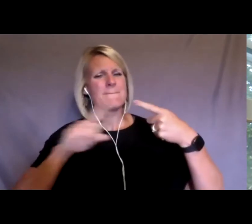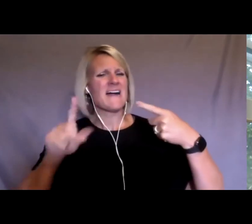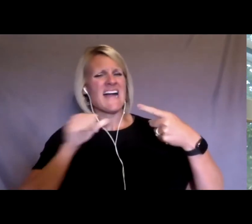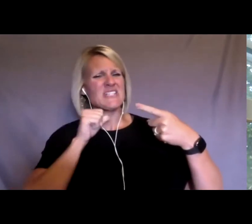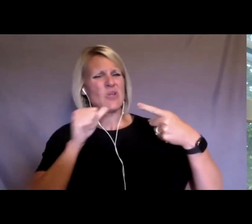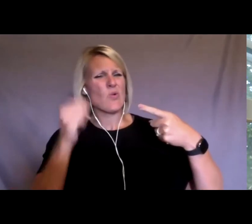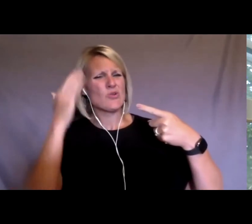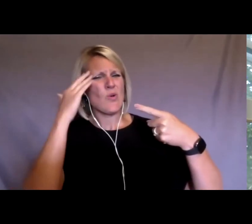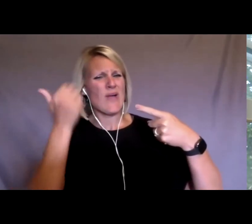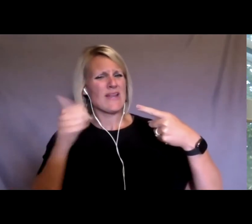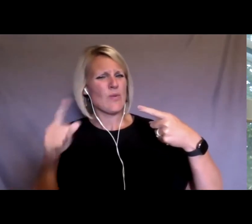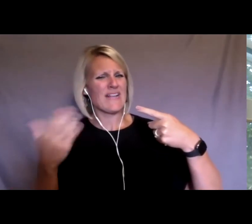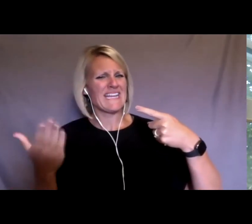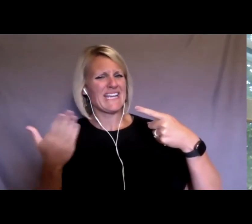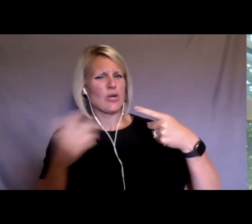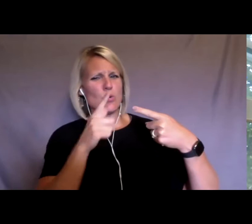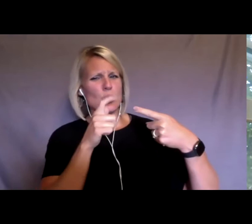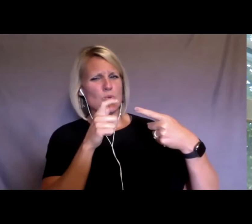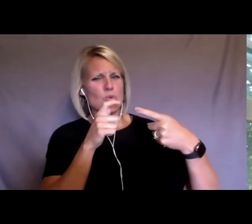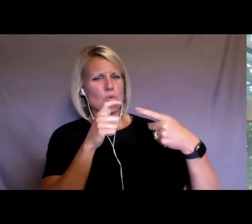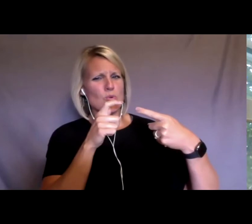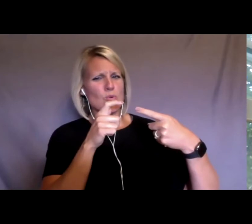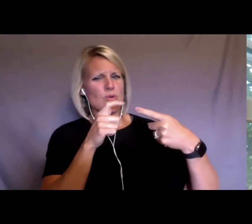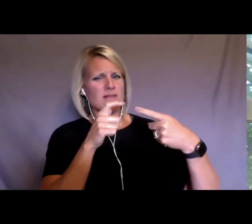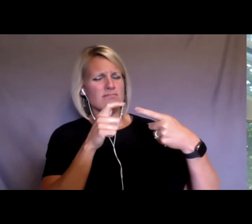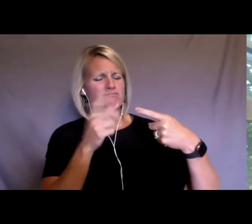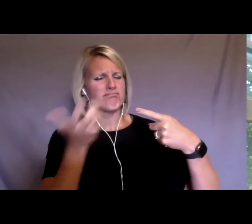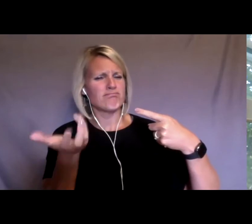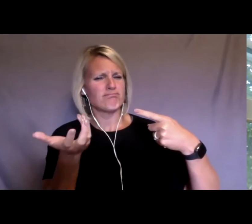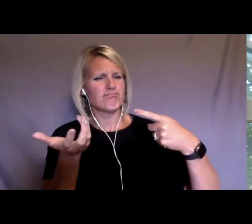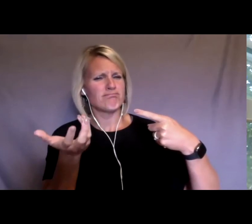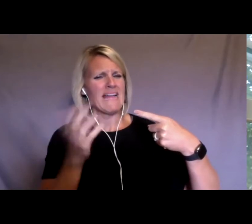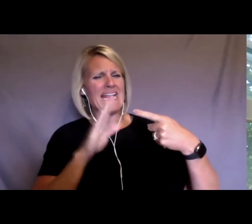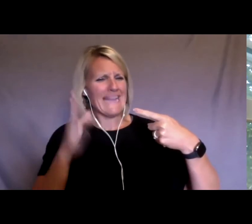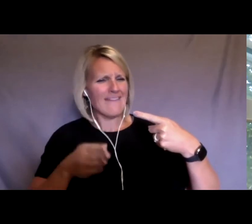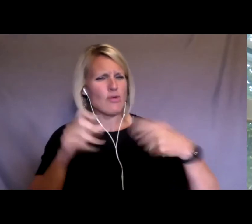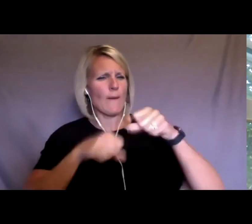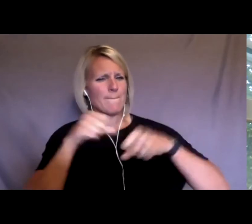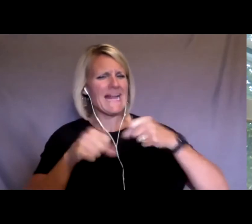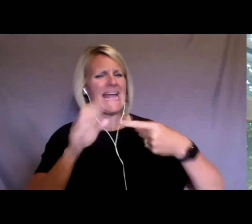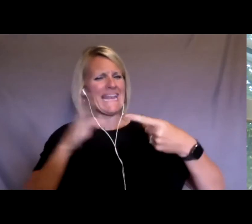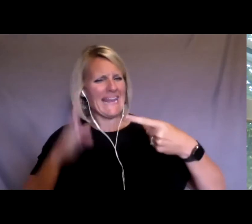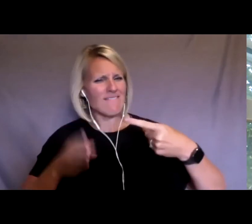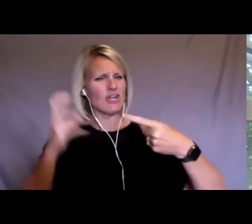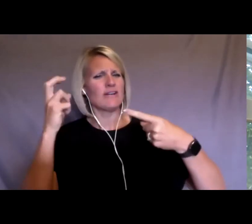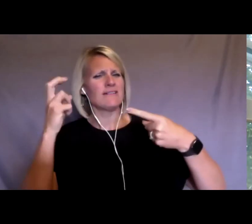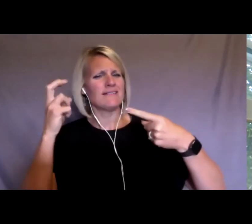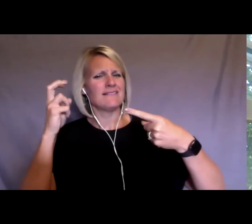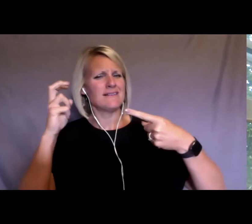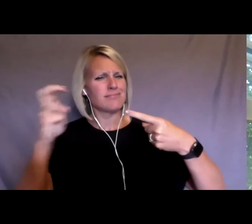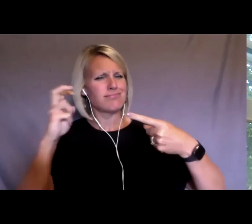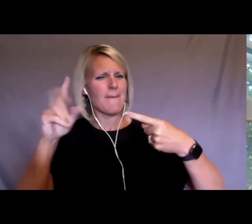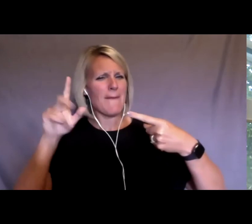anyone here who, you know, I think this is the big social experiment. So if you're in the chat, you could say,